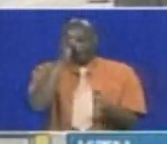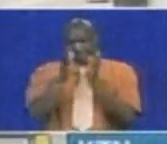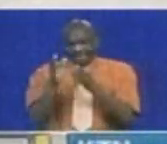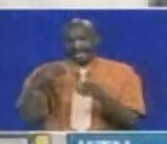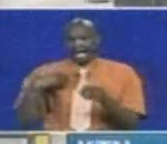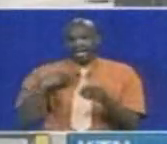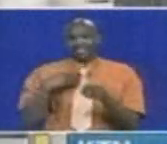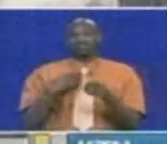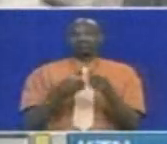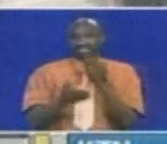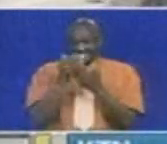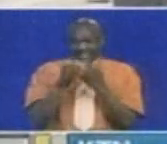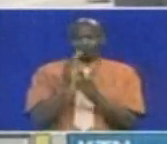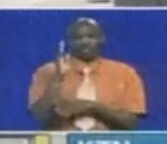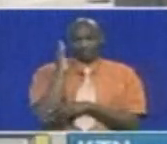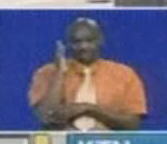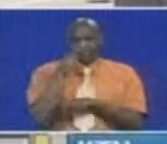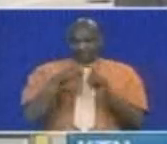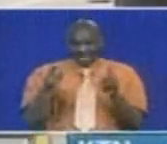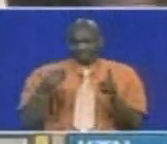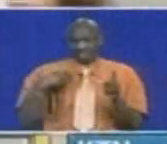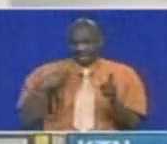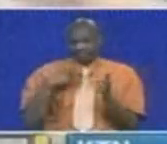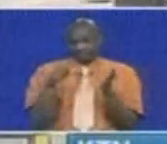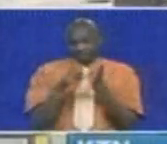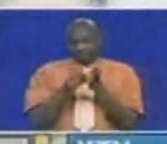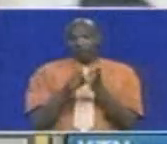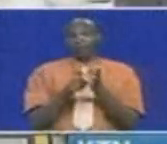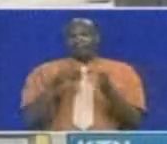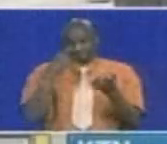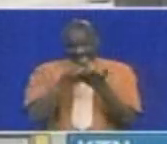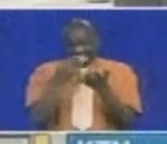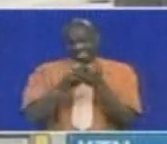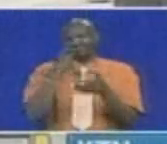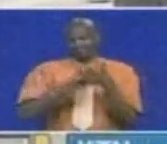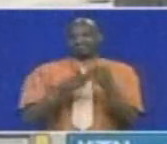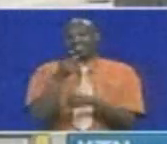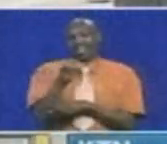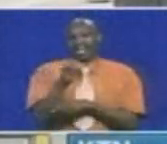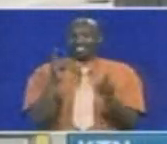insecurity. But it will leave a massive dent on public coffers, besides